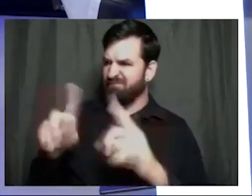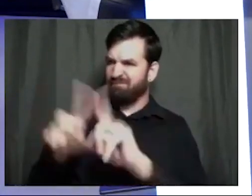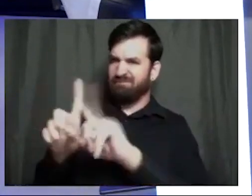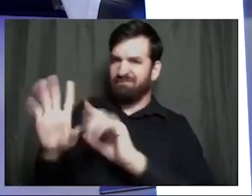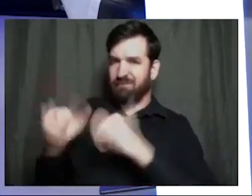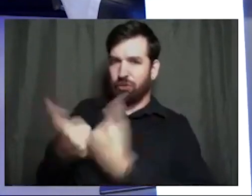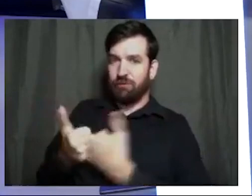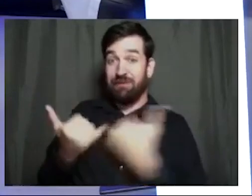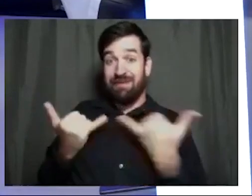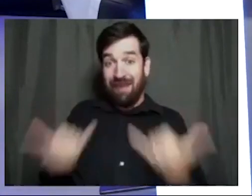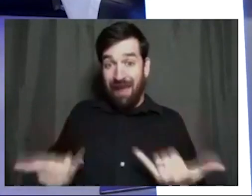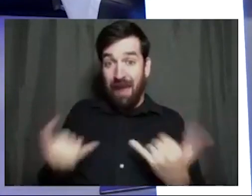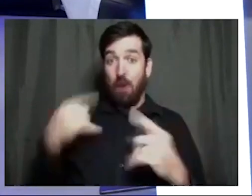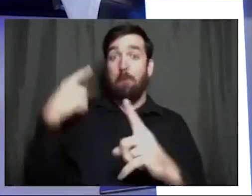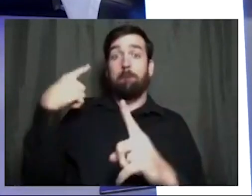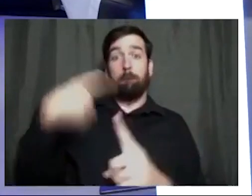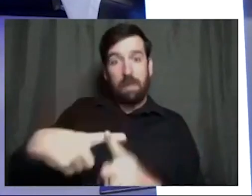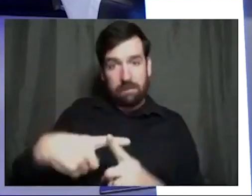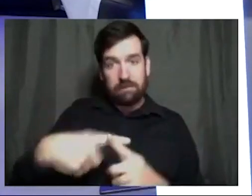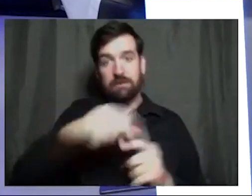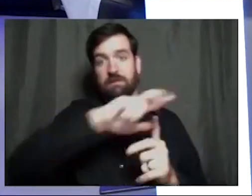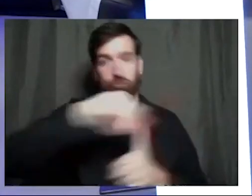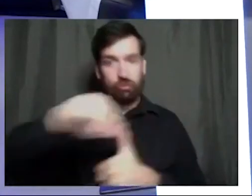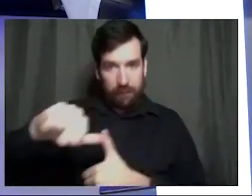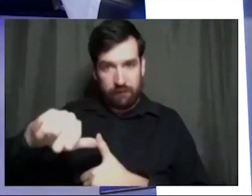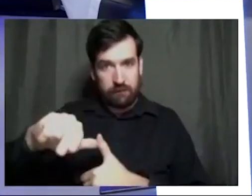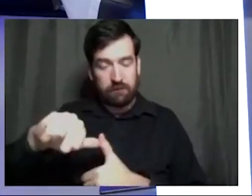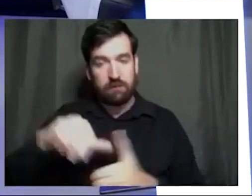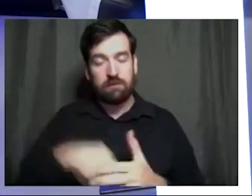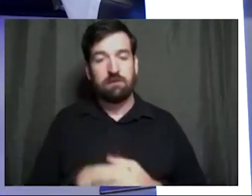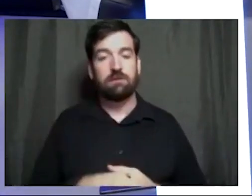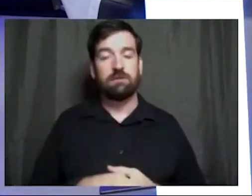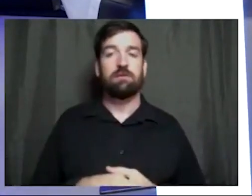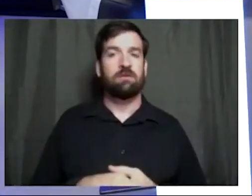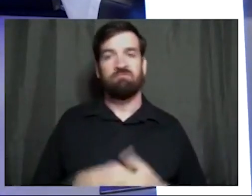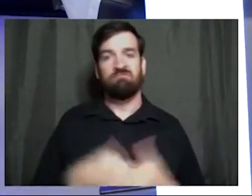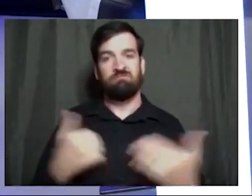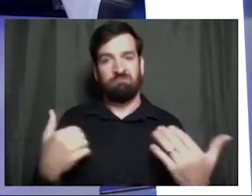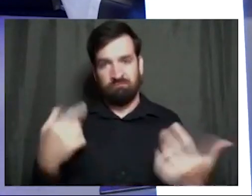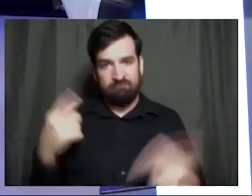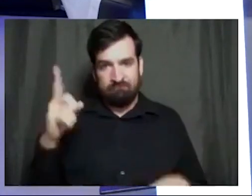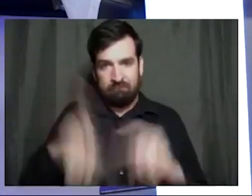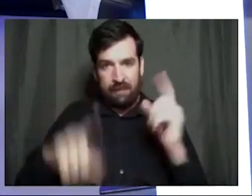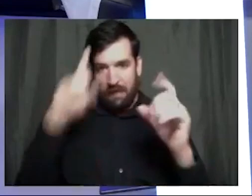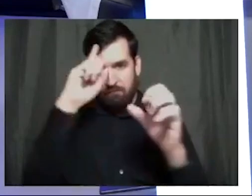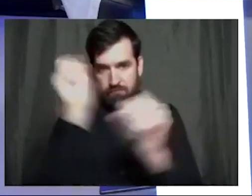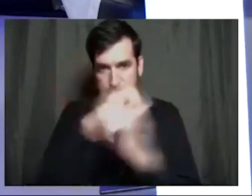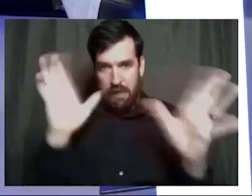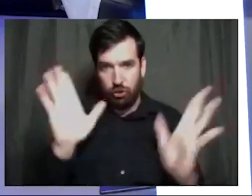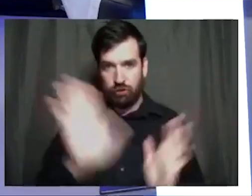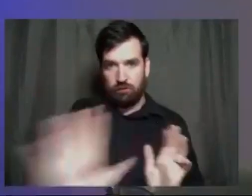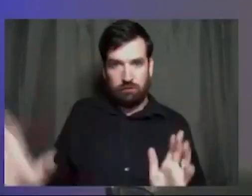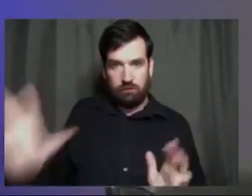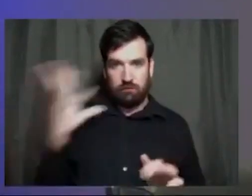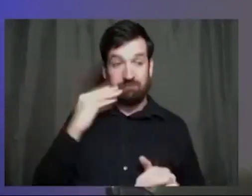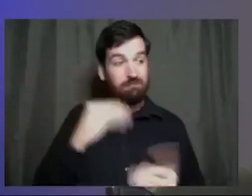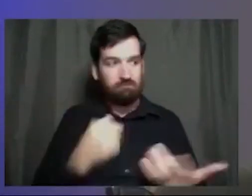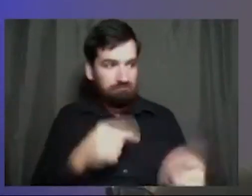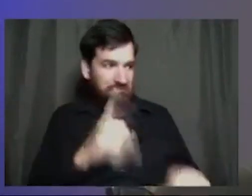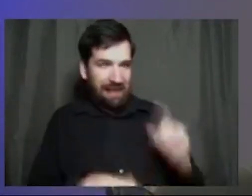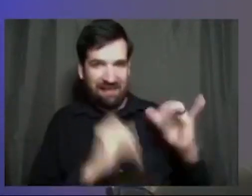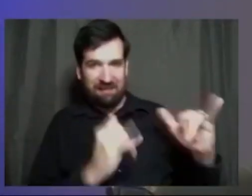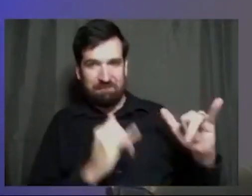they're facing those challenges they faced so many years ago with this on top of it. I can't imagine what those folks are going through. I can't either. It's a